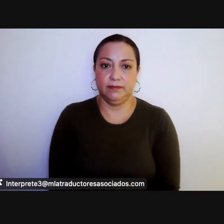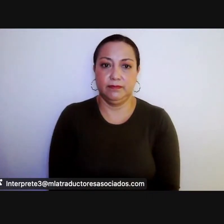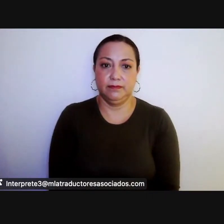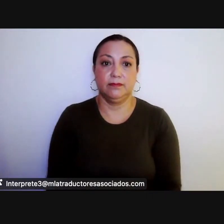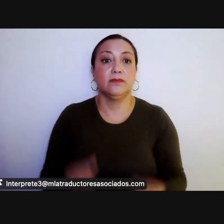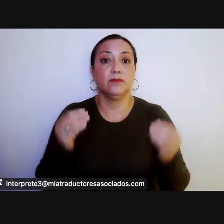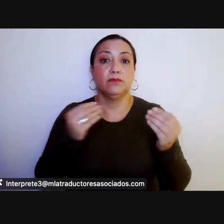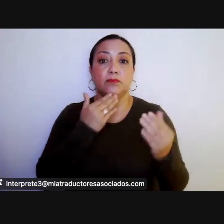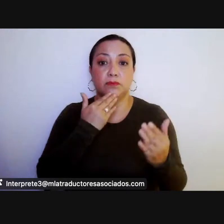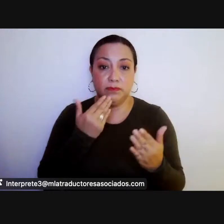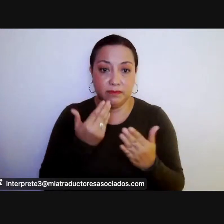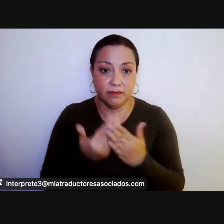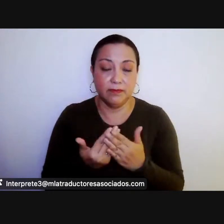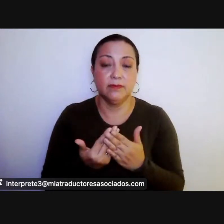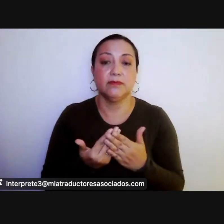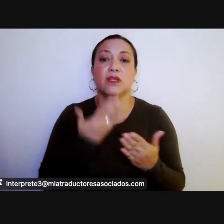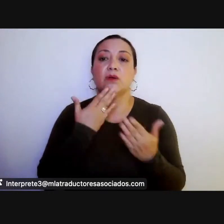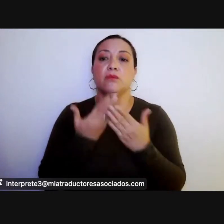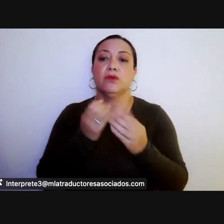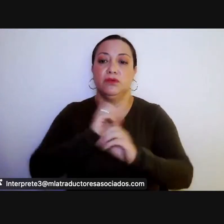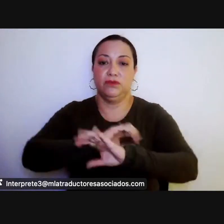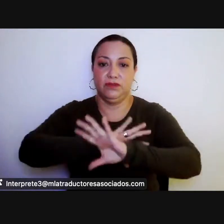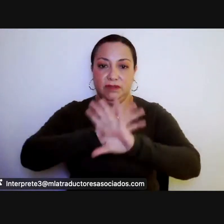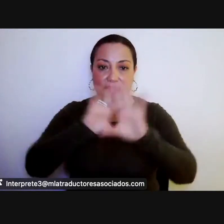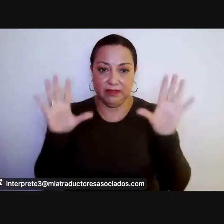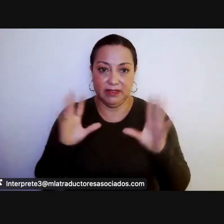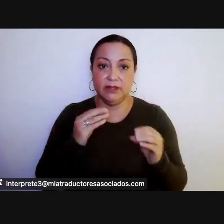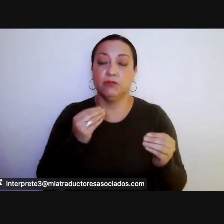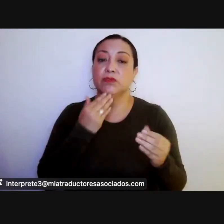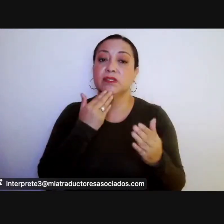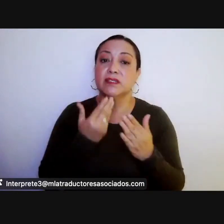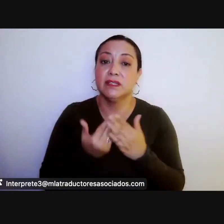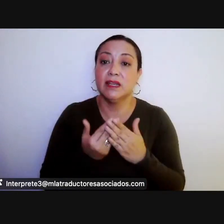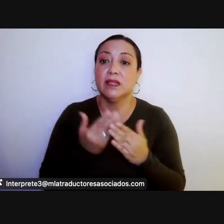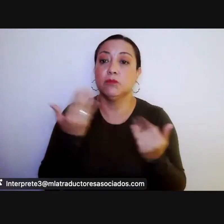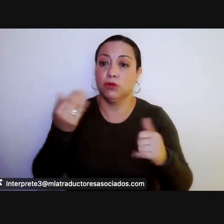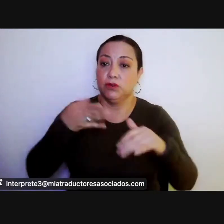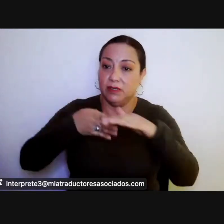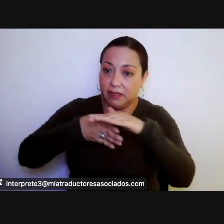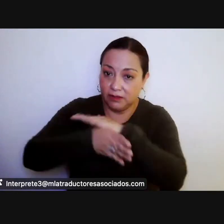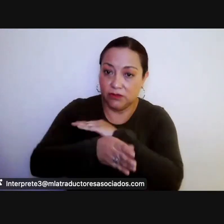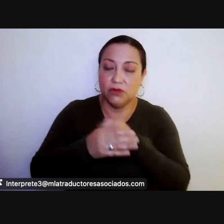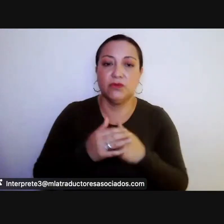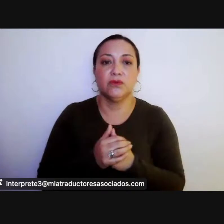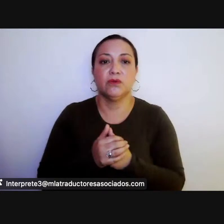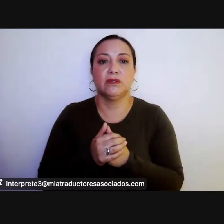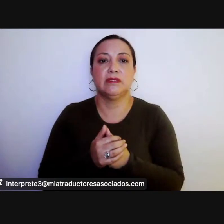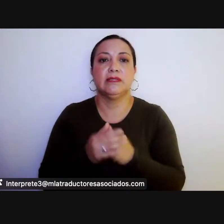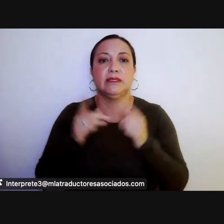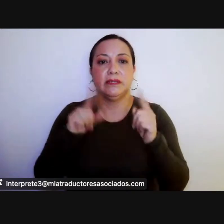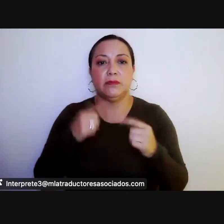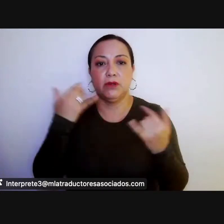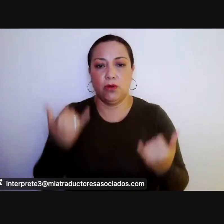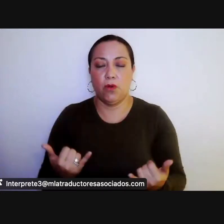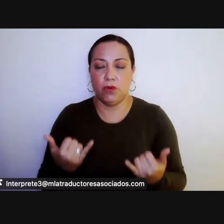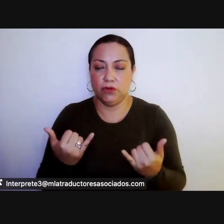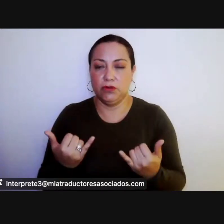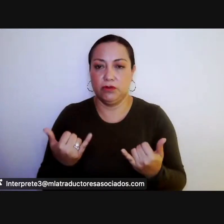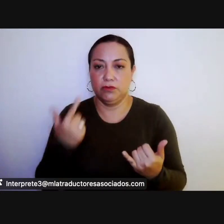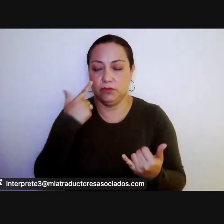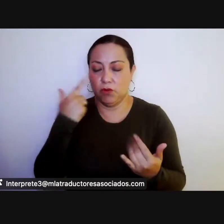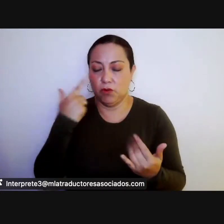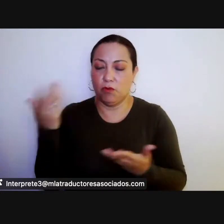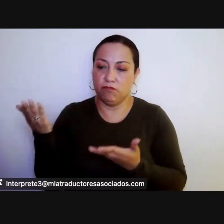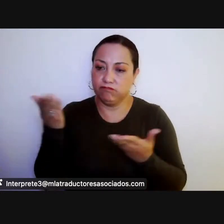Sáenz. Thank you very much. Good morning. Good morning for this introduction and this presentation.